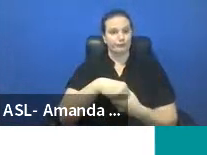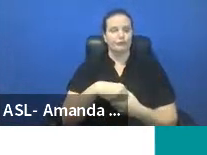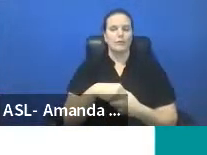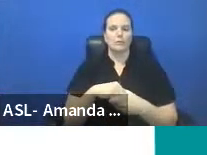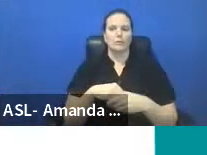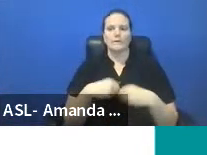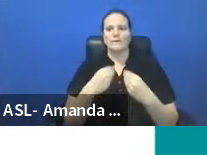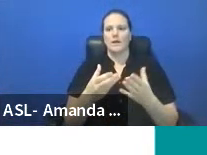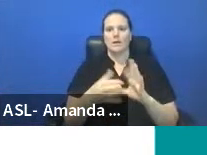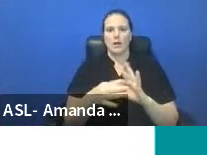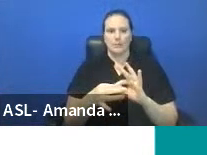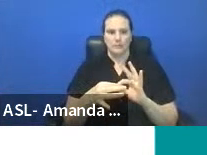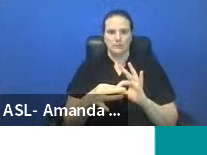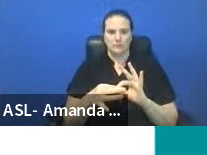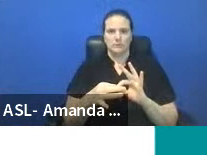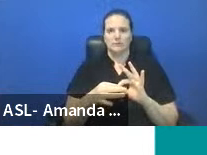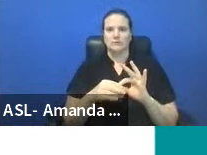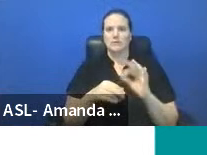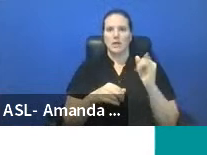us comments at